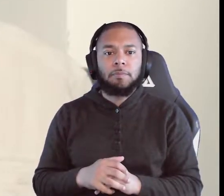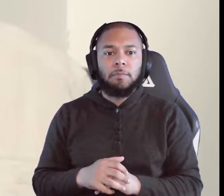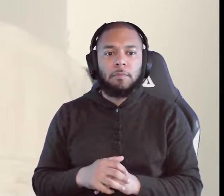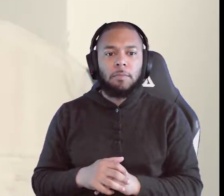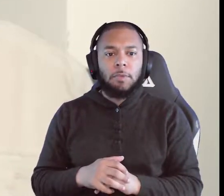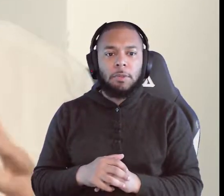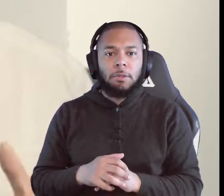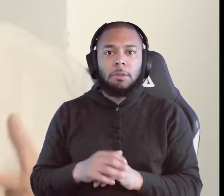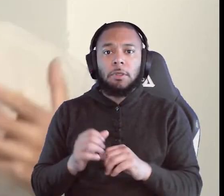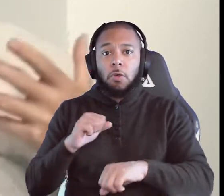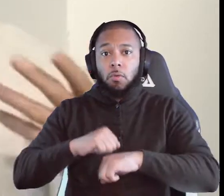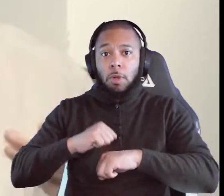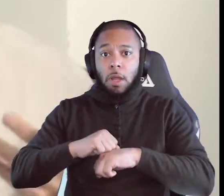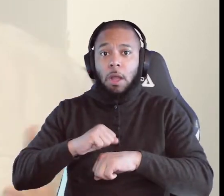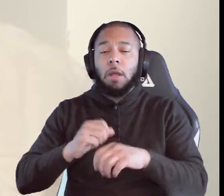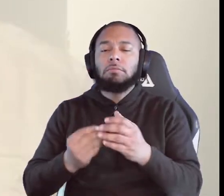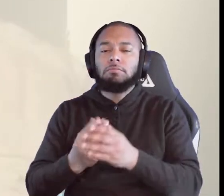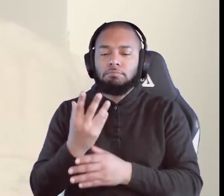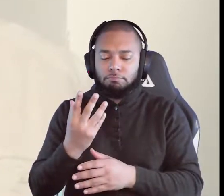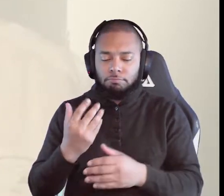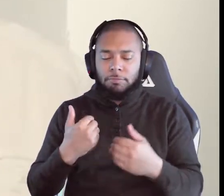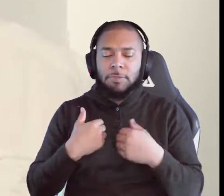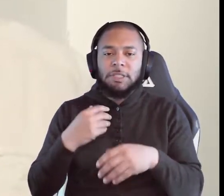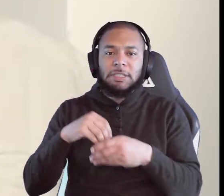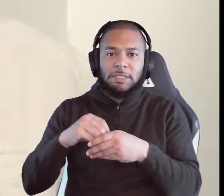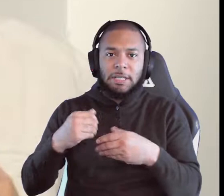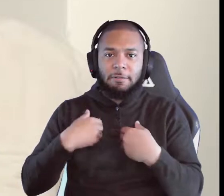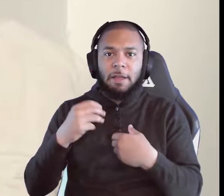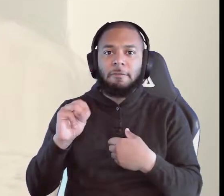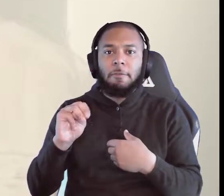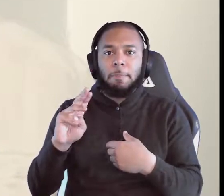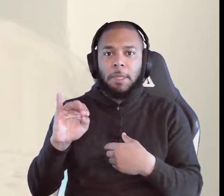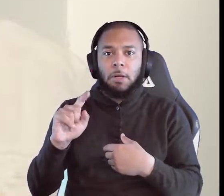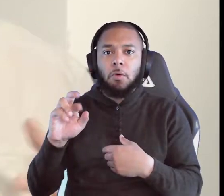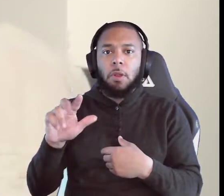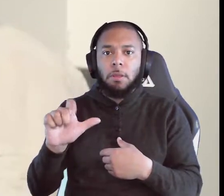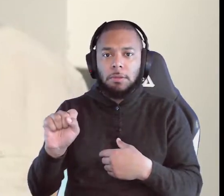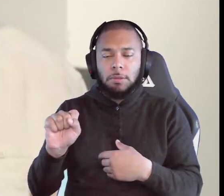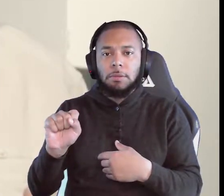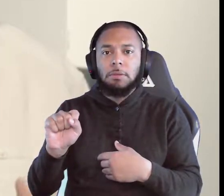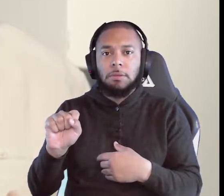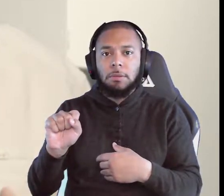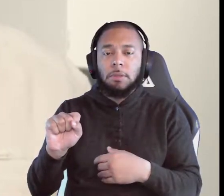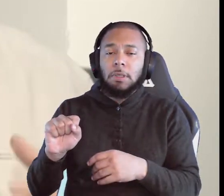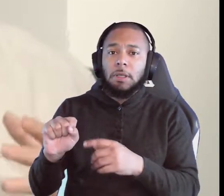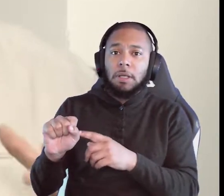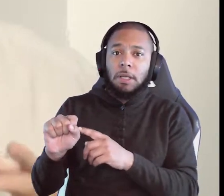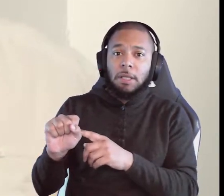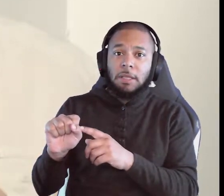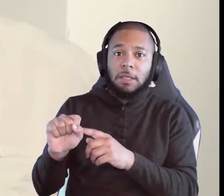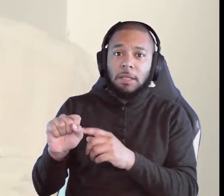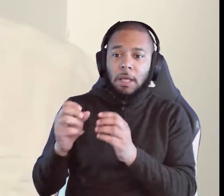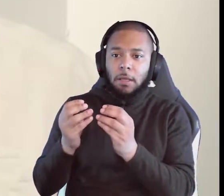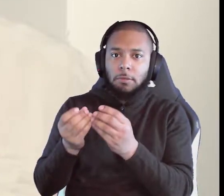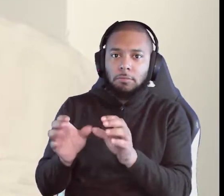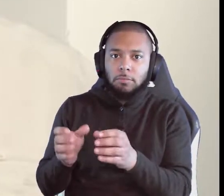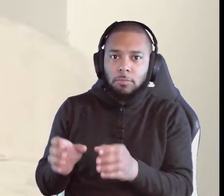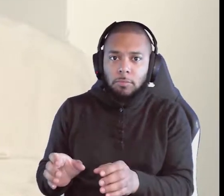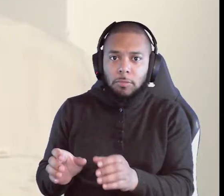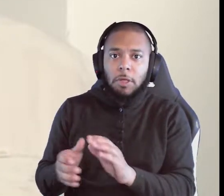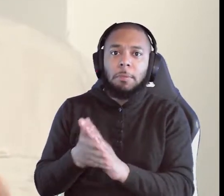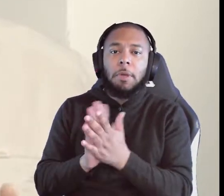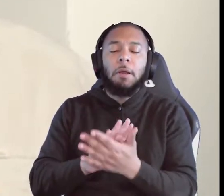cycle. Rocks are composed of minerals, and the mineral matter from decomposed rocks form part of